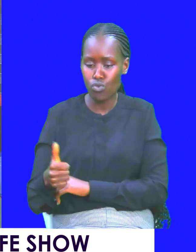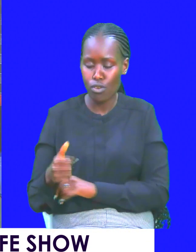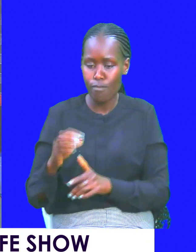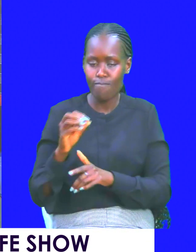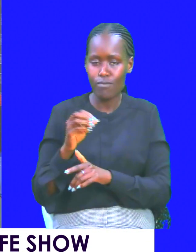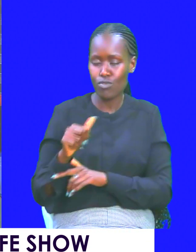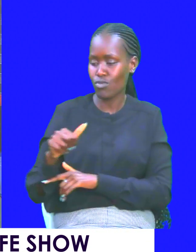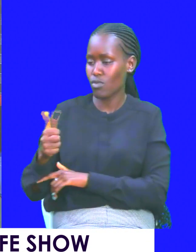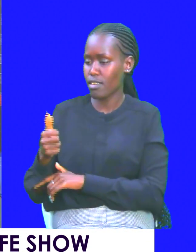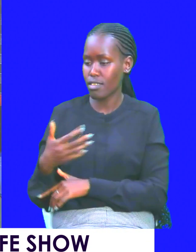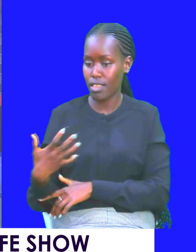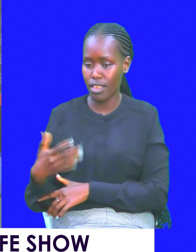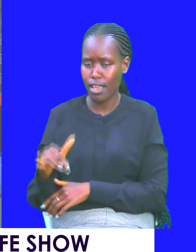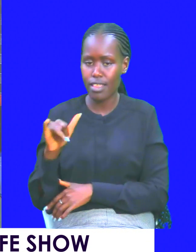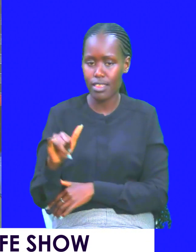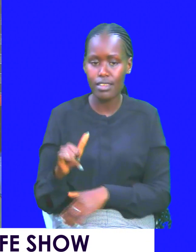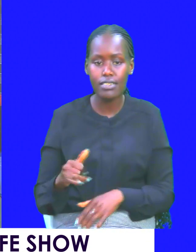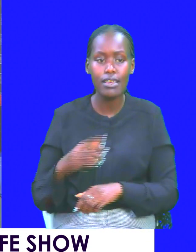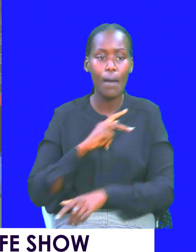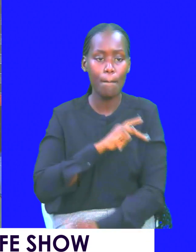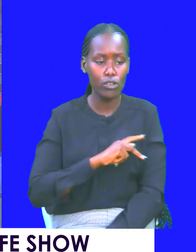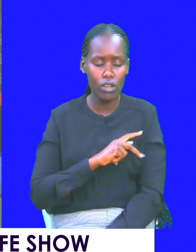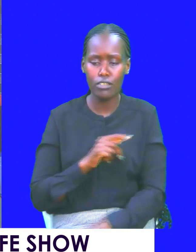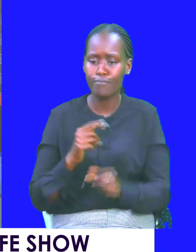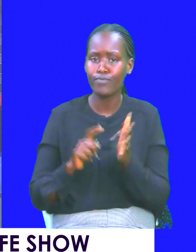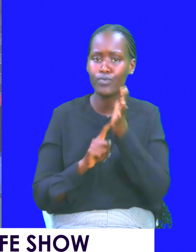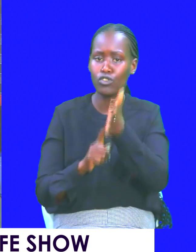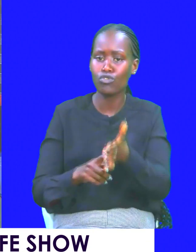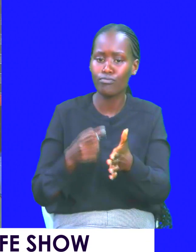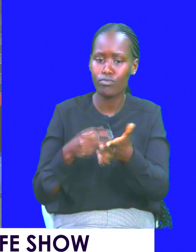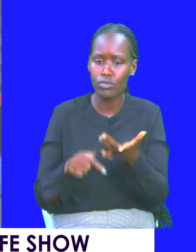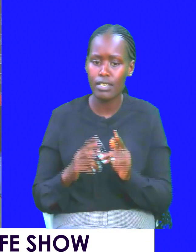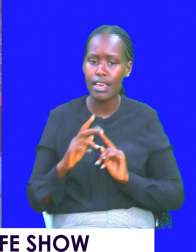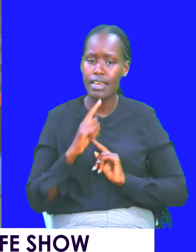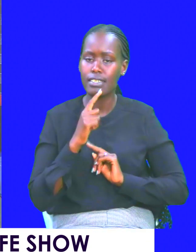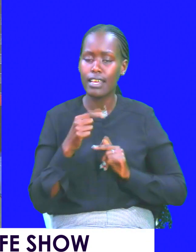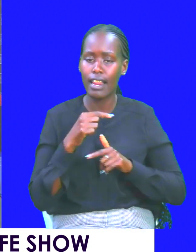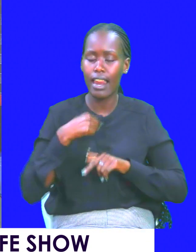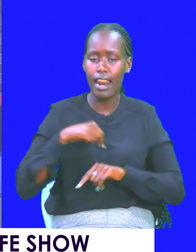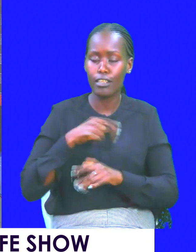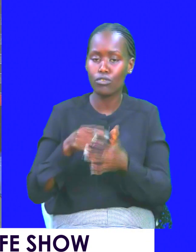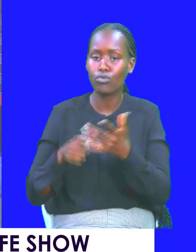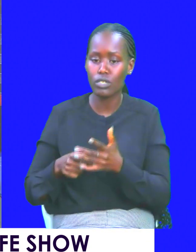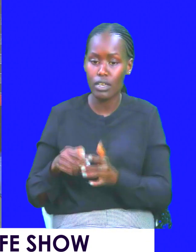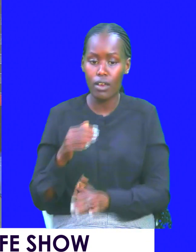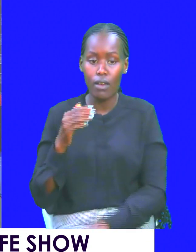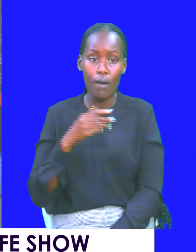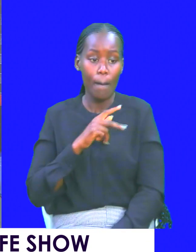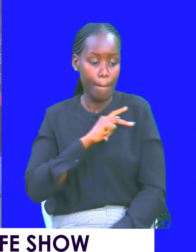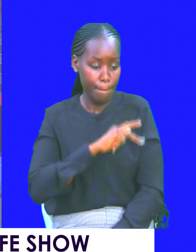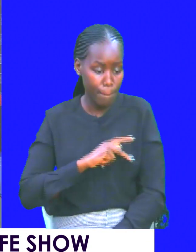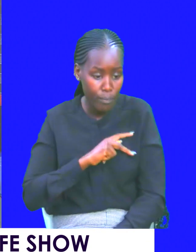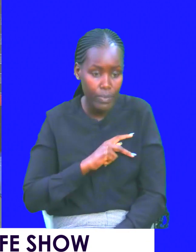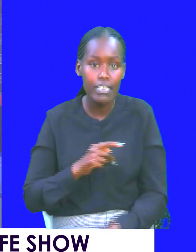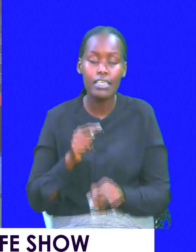an identity. What does that show? What does that tell us? Identity is who you are,